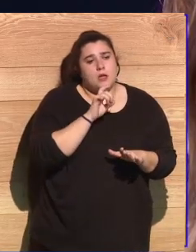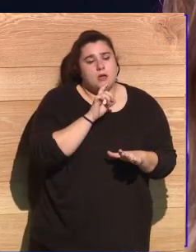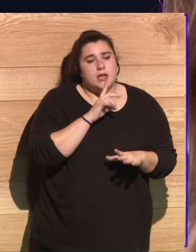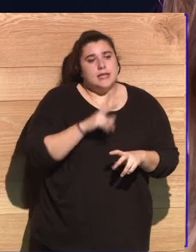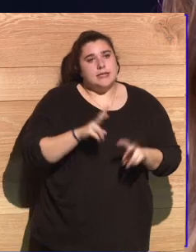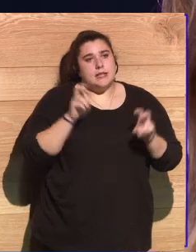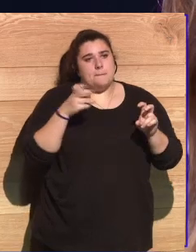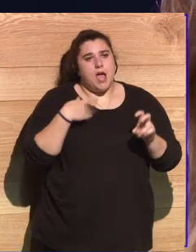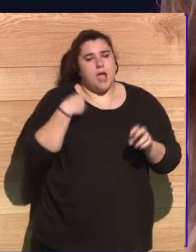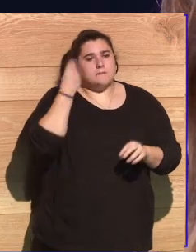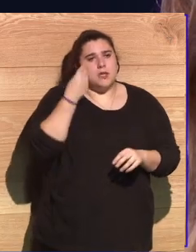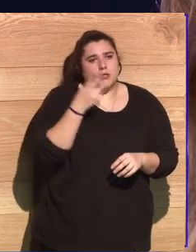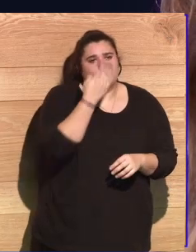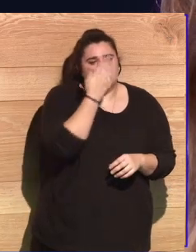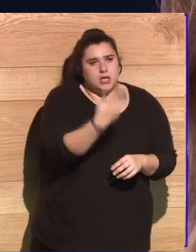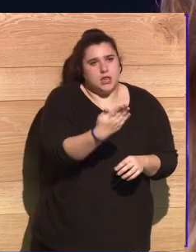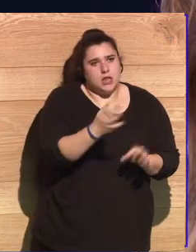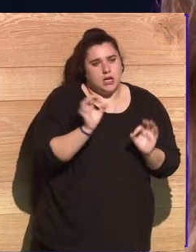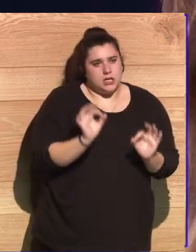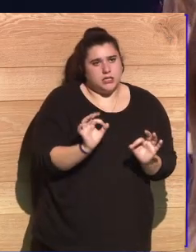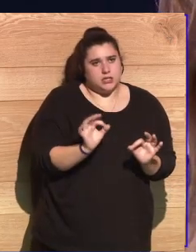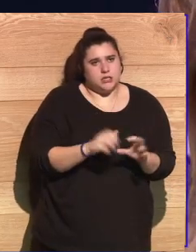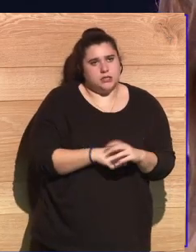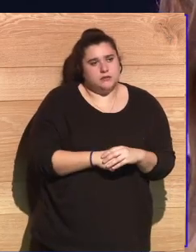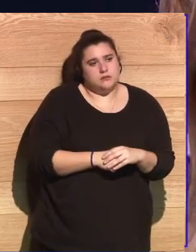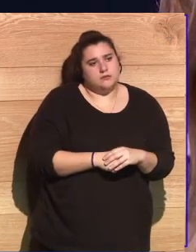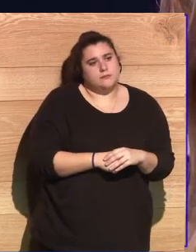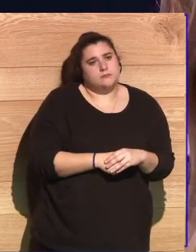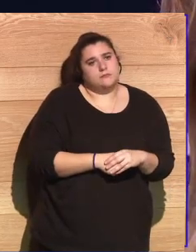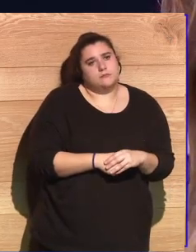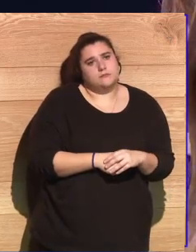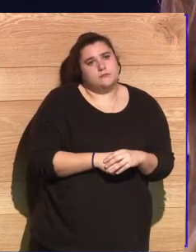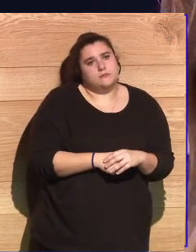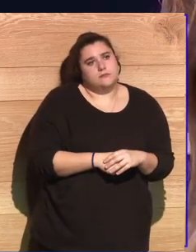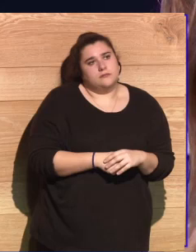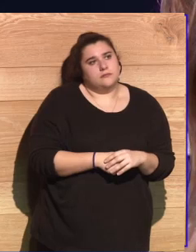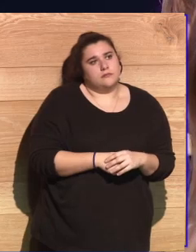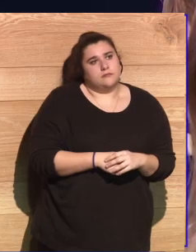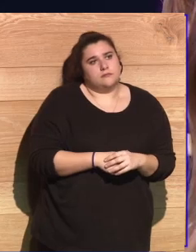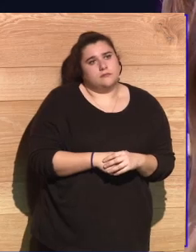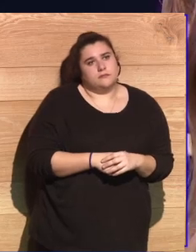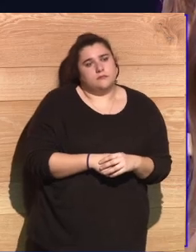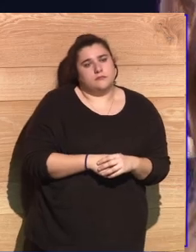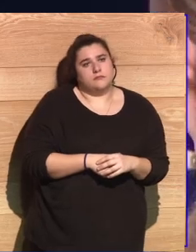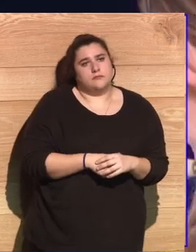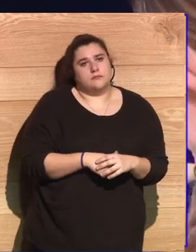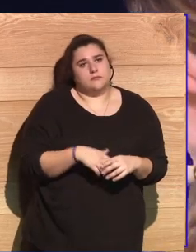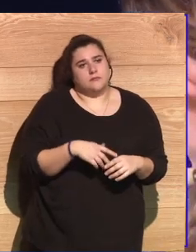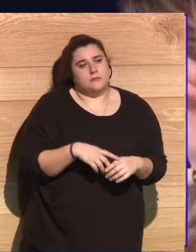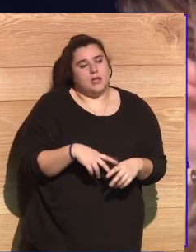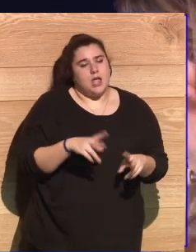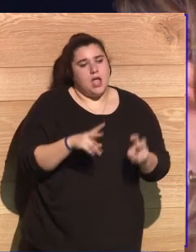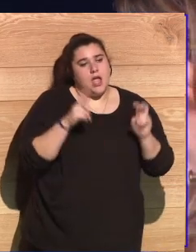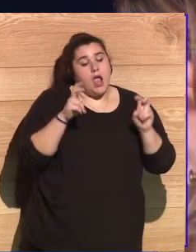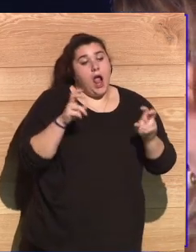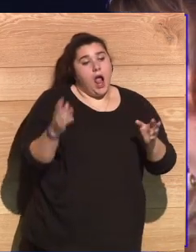hope. And as I started to do that, I got a chapter done in 30 days, and I